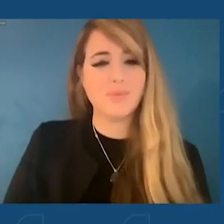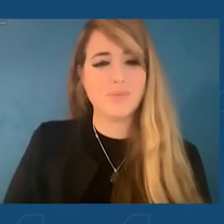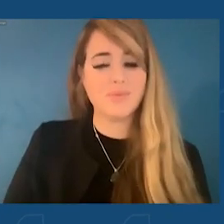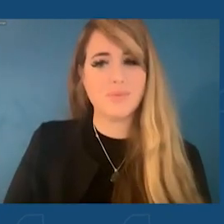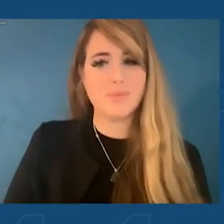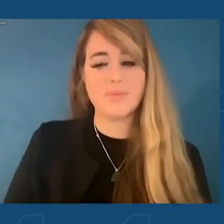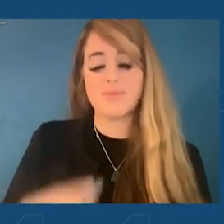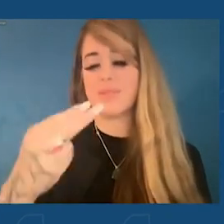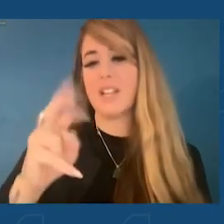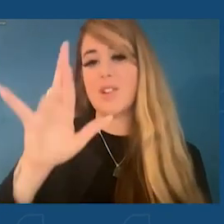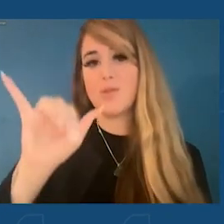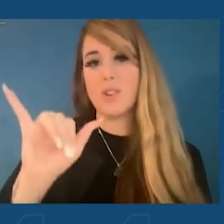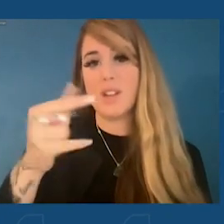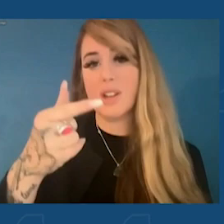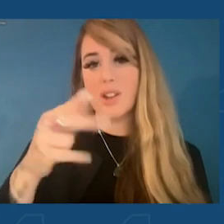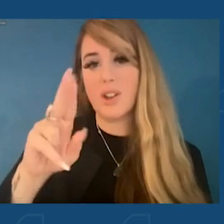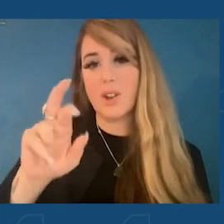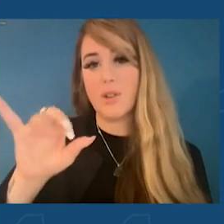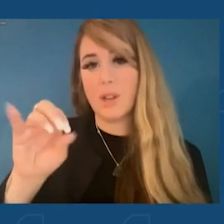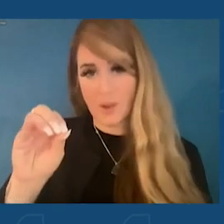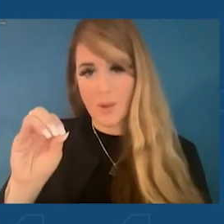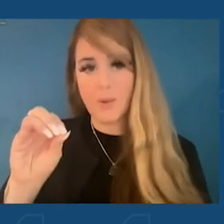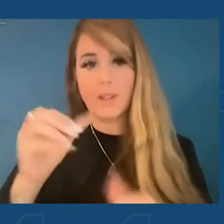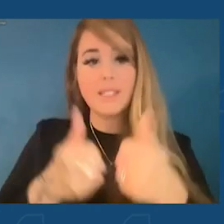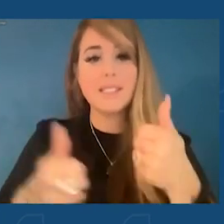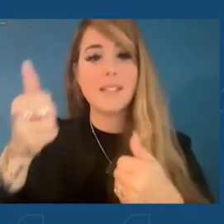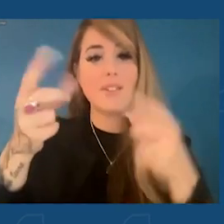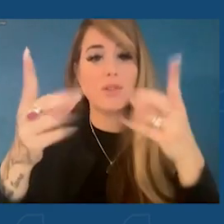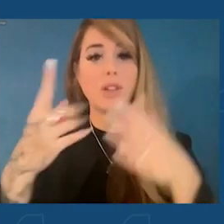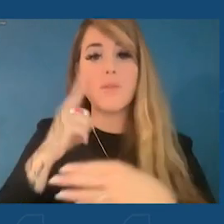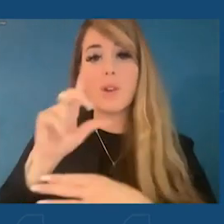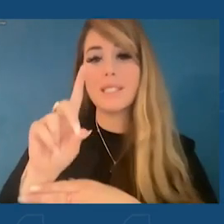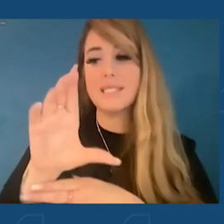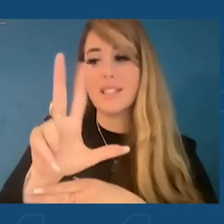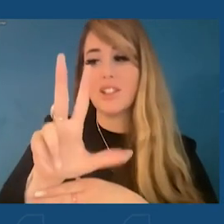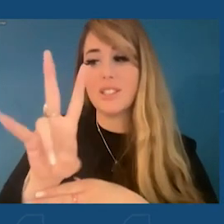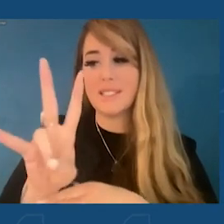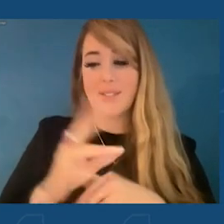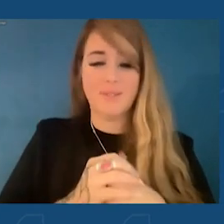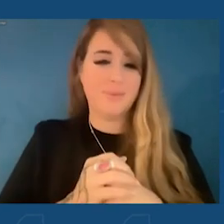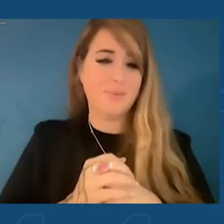Henry Garrido, the executive director of DC 37.